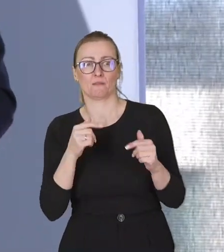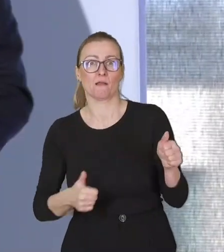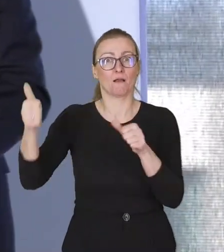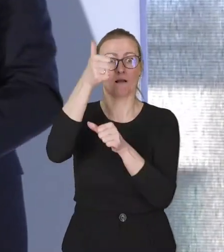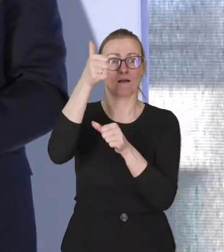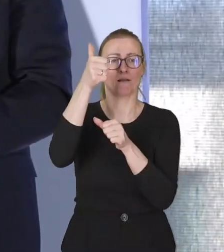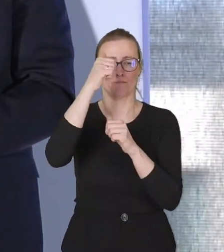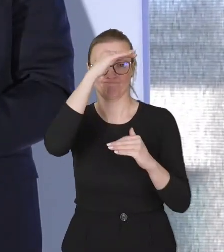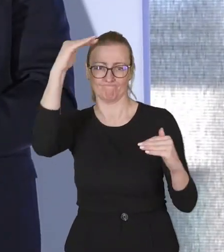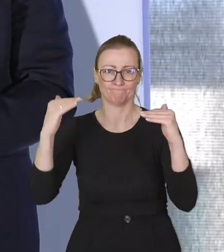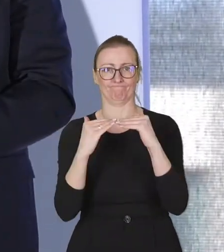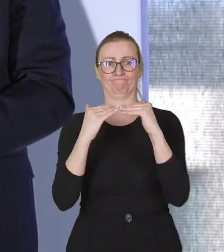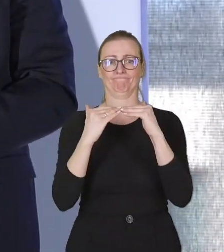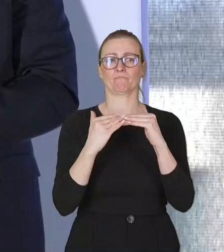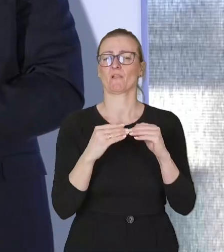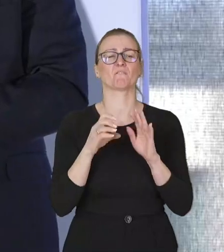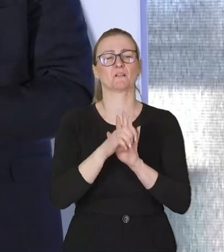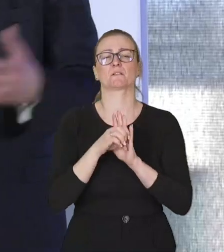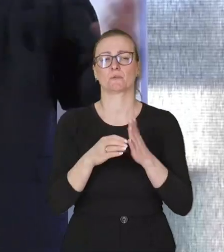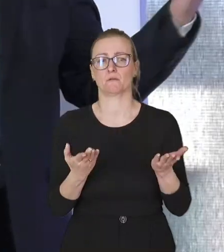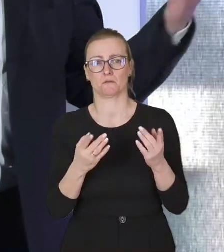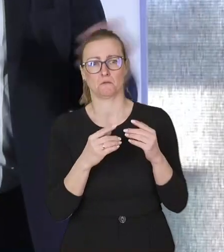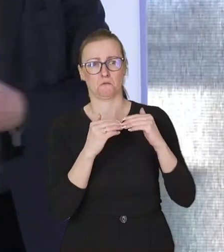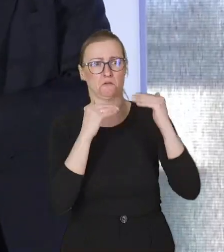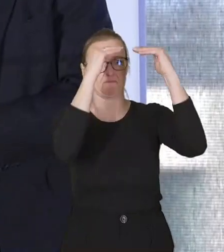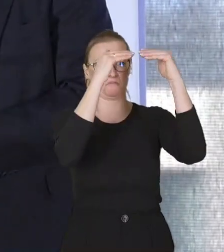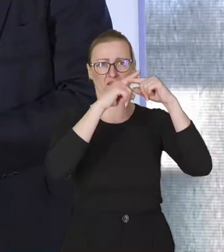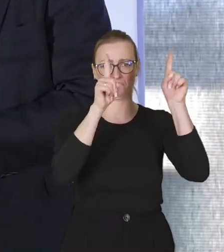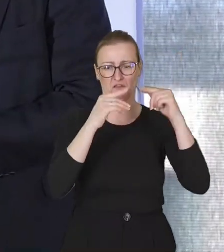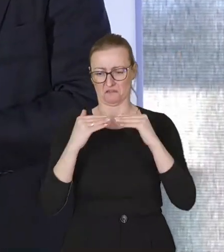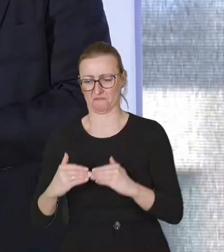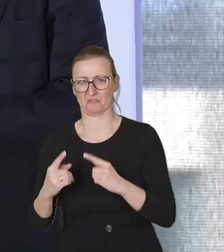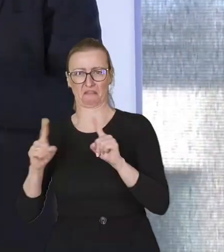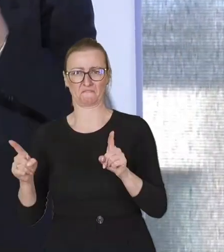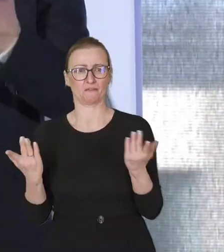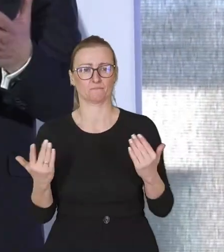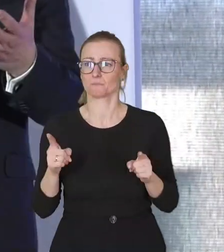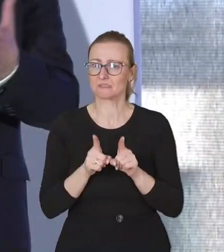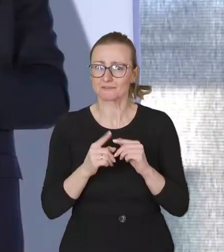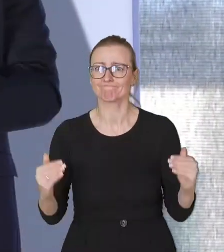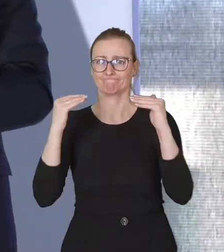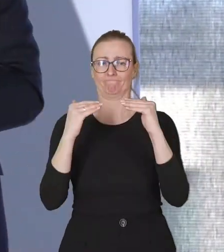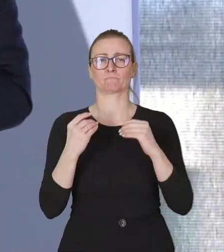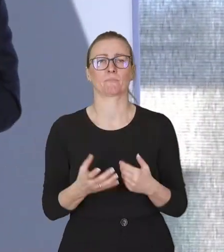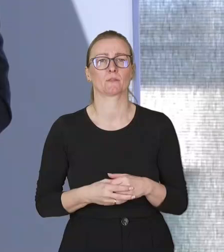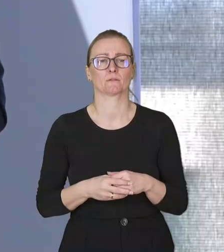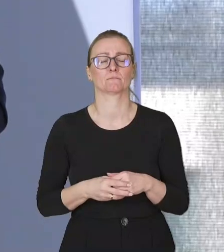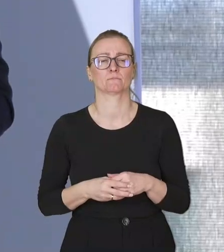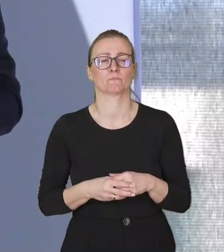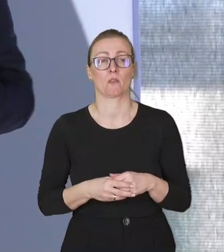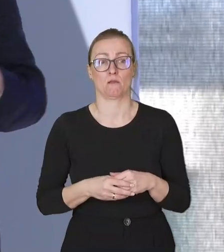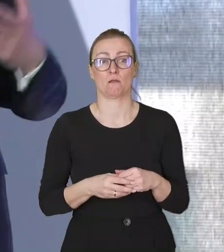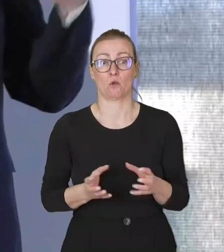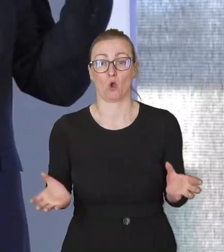policy are visible, particularly in terms of the economic growth and employment. It was shown on the field. There are certain areas where this is